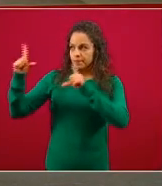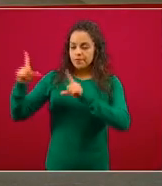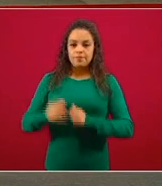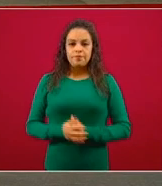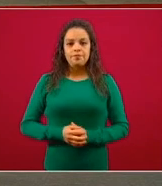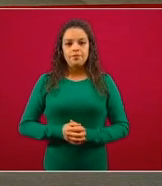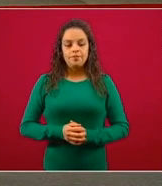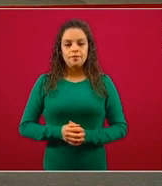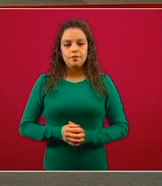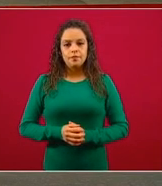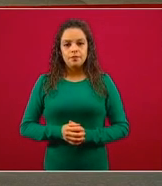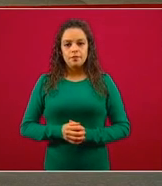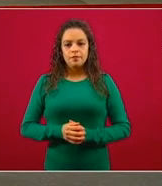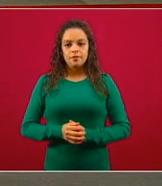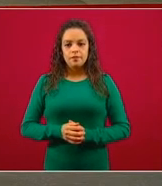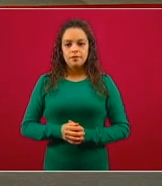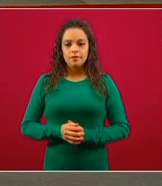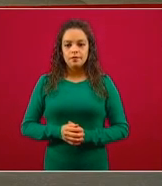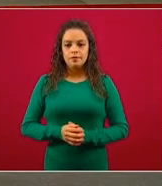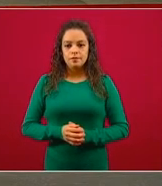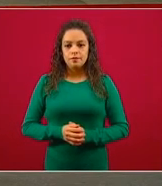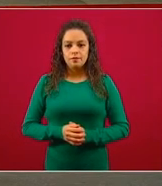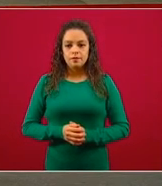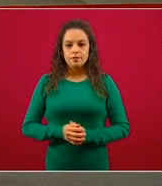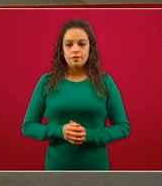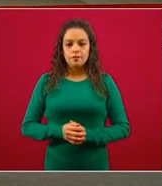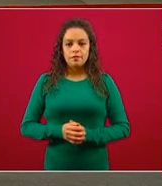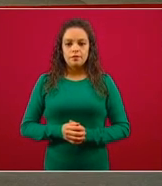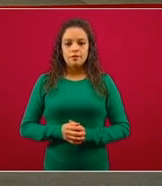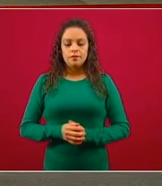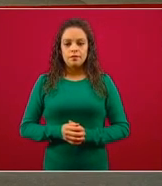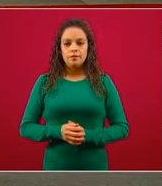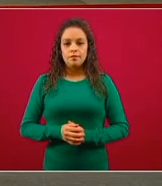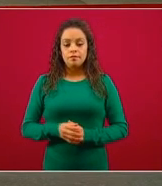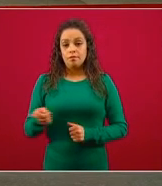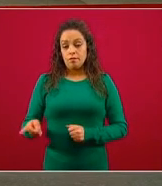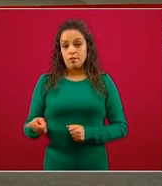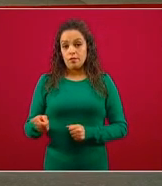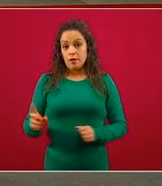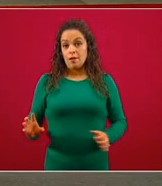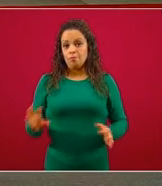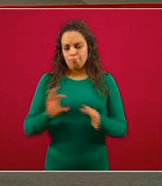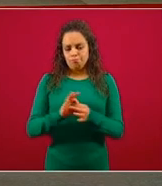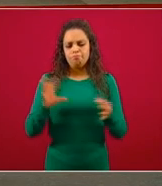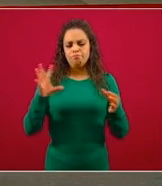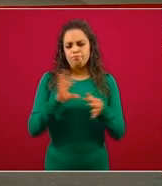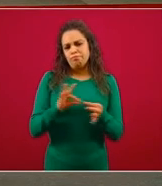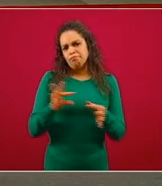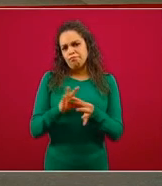abide and to comply with the measures we've been complying with so far.